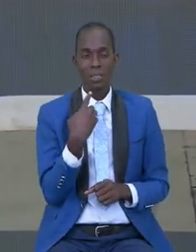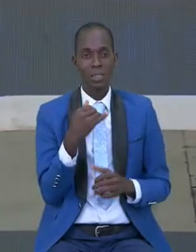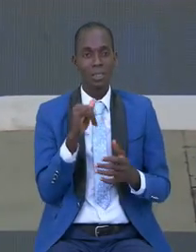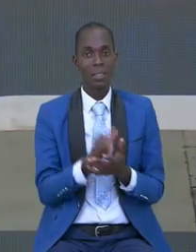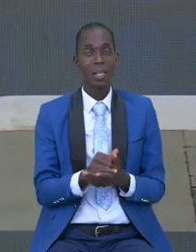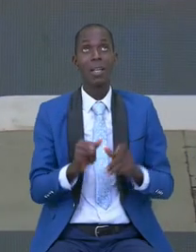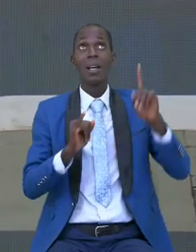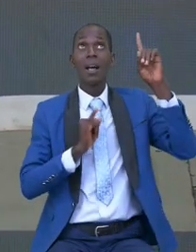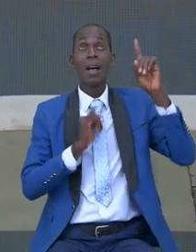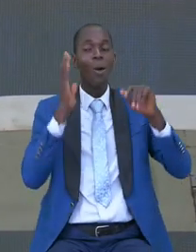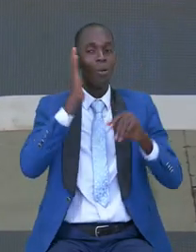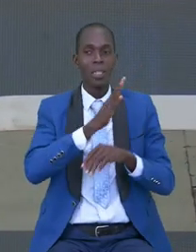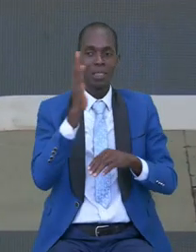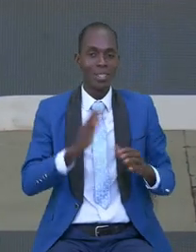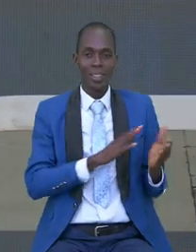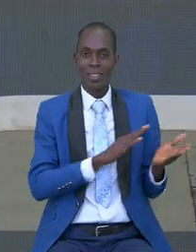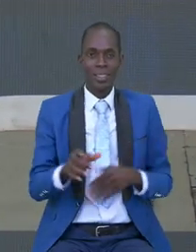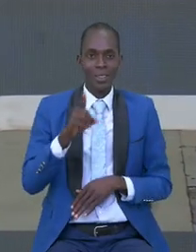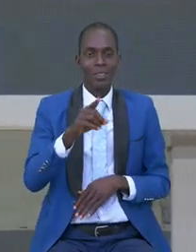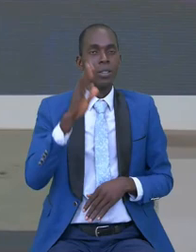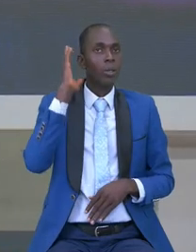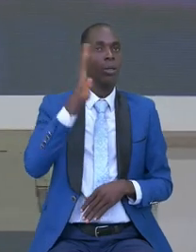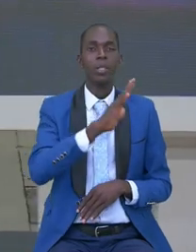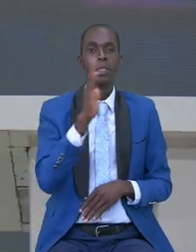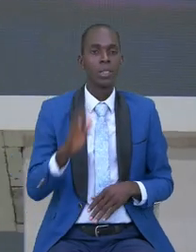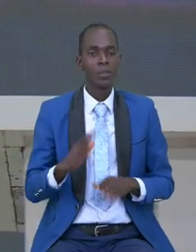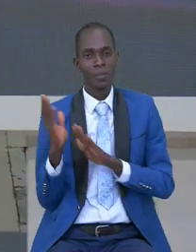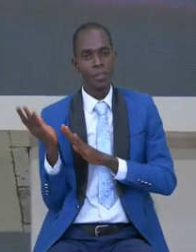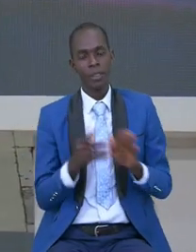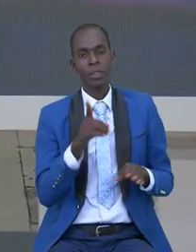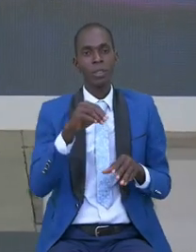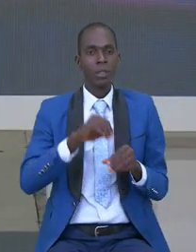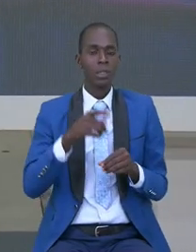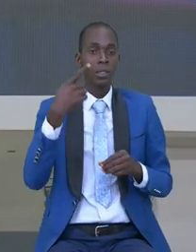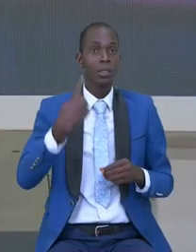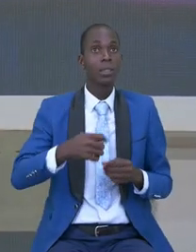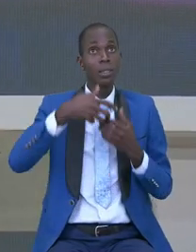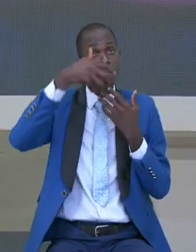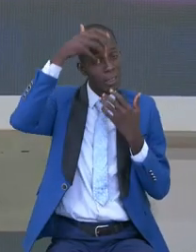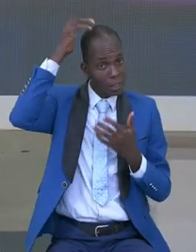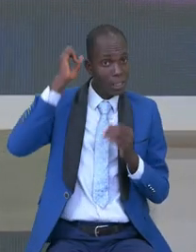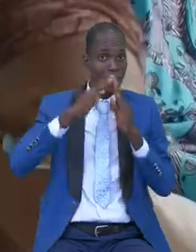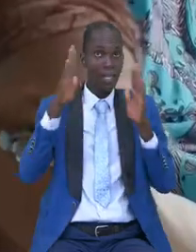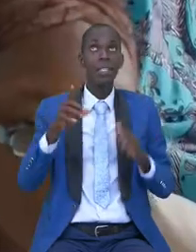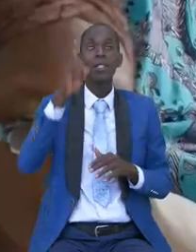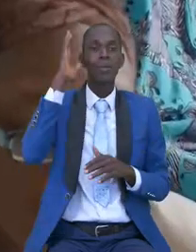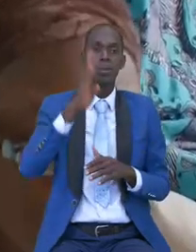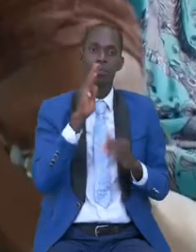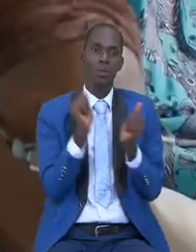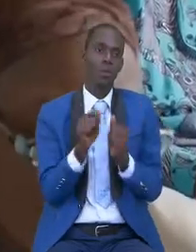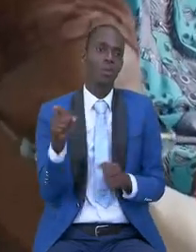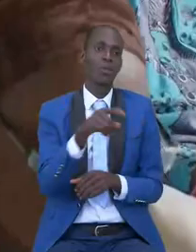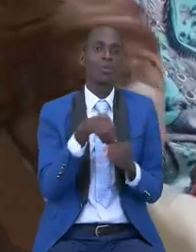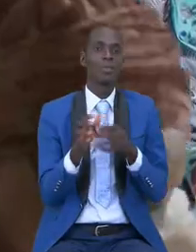will never leave you, I will never forsake you. In the lion's den, he will be with you.